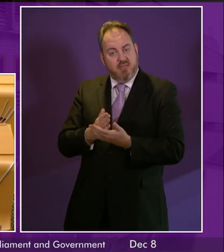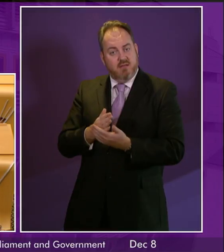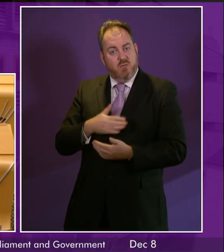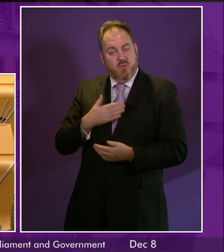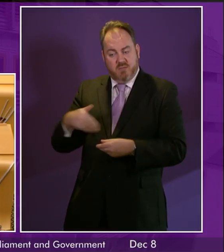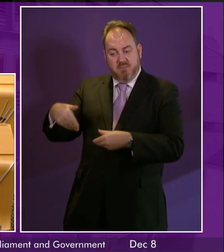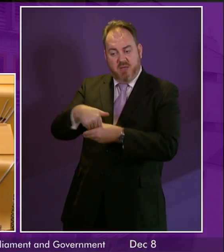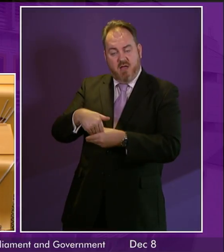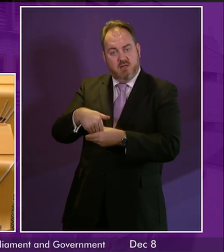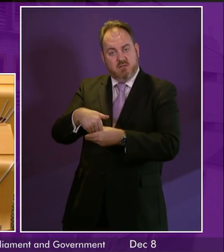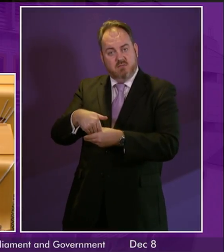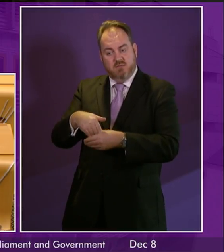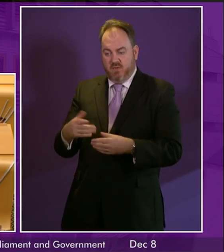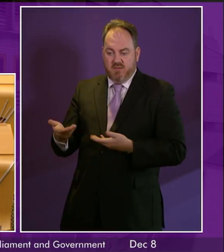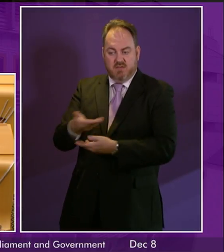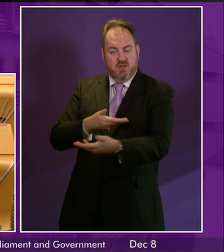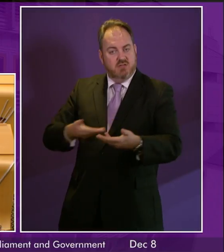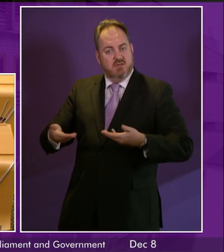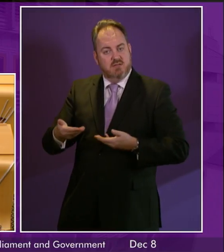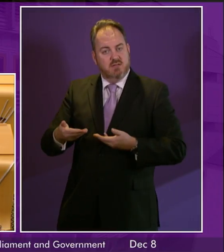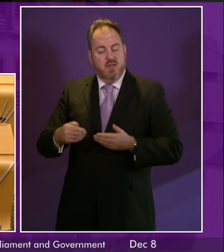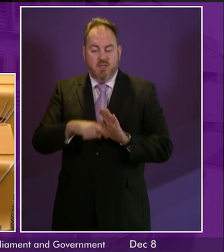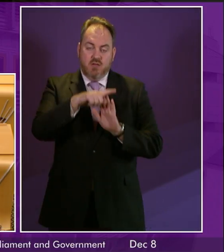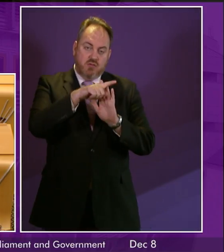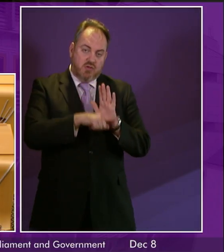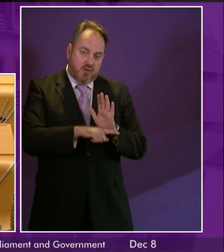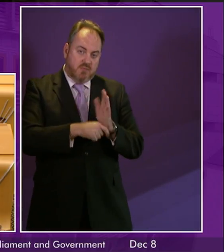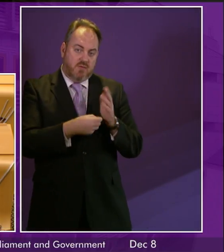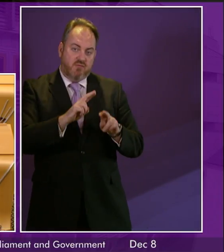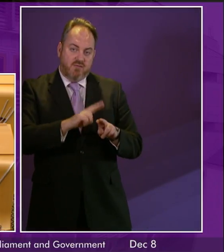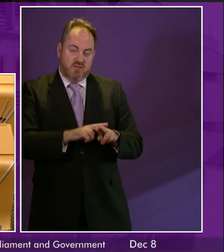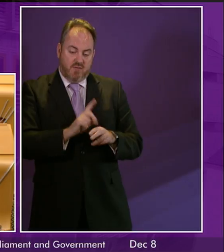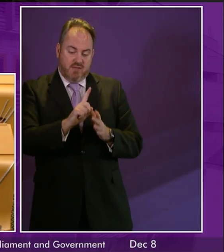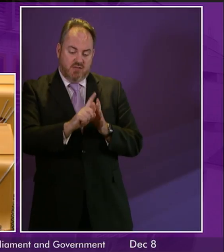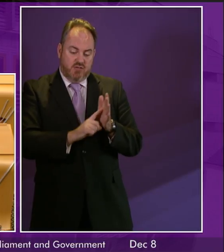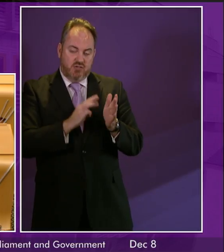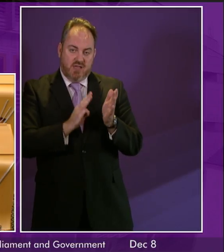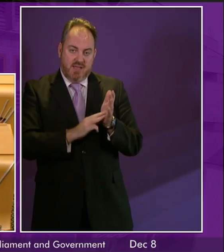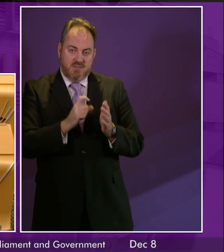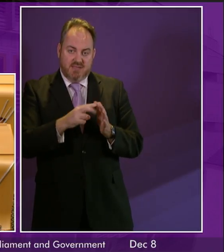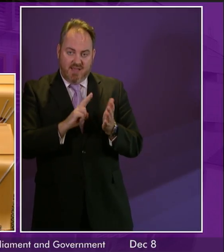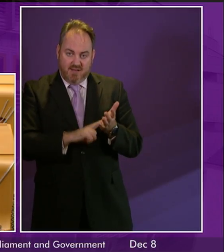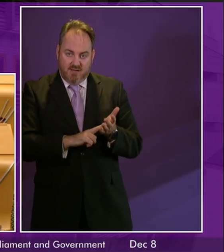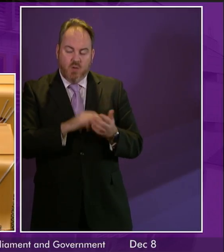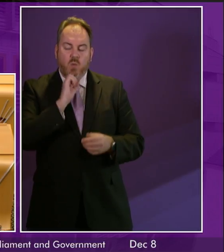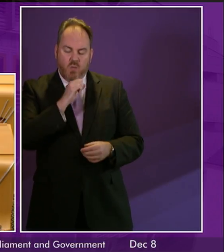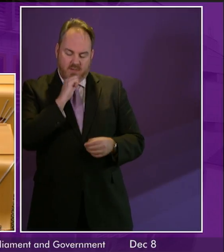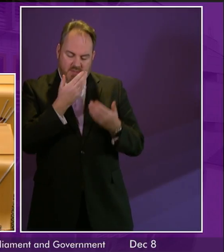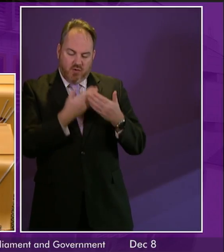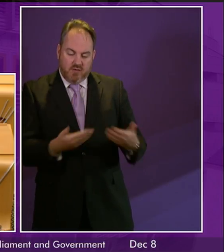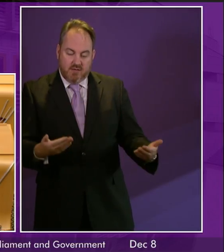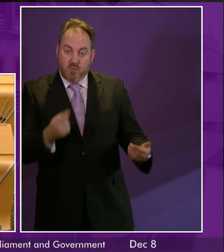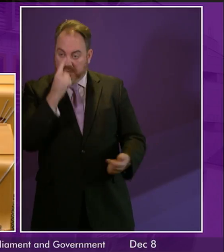good progress. We expect the terms of reference for the GMCEN to be honoured, and we'll see in time whether we believe that that